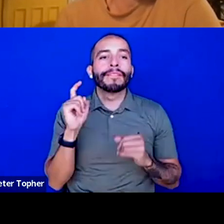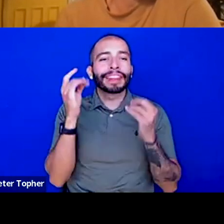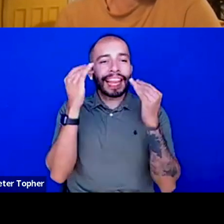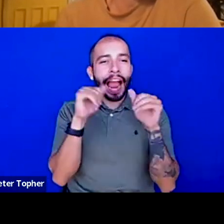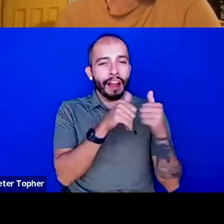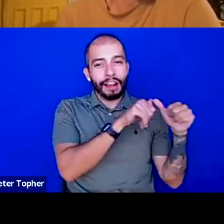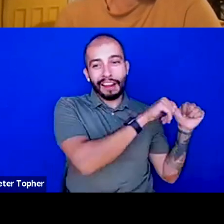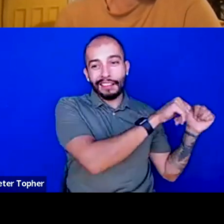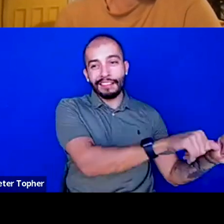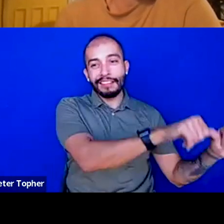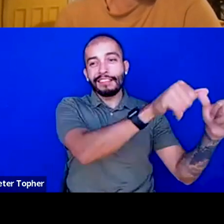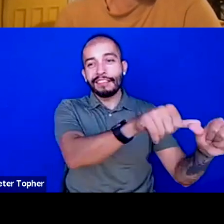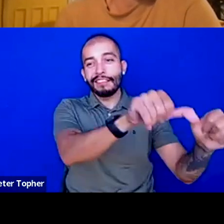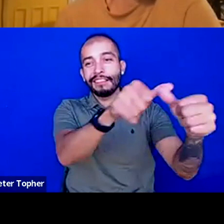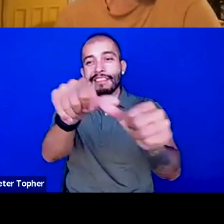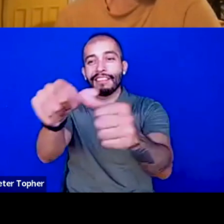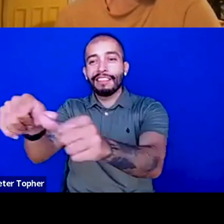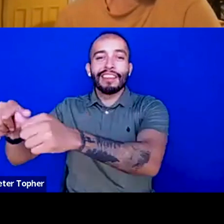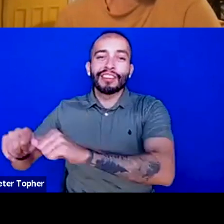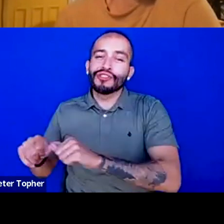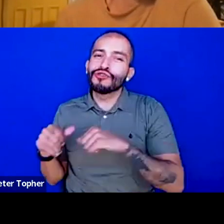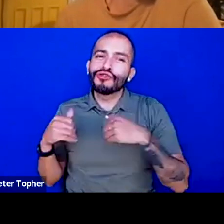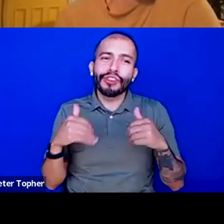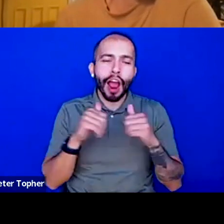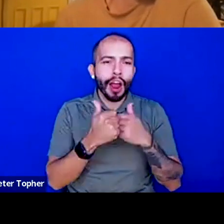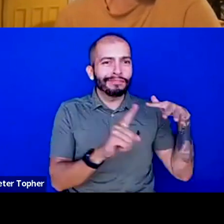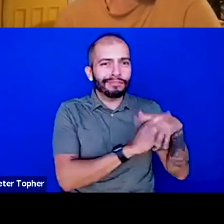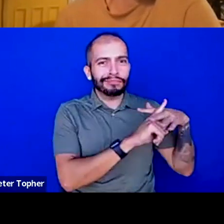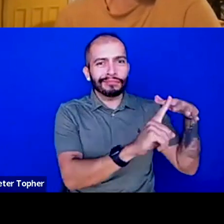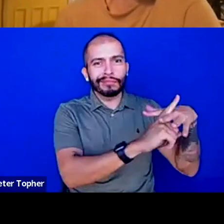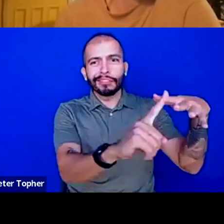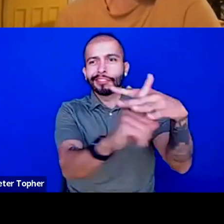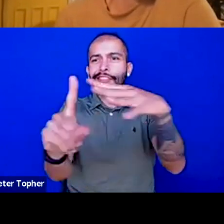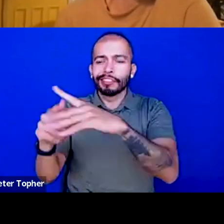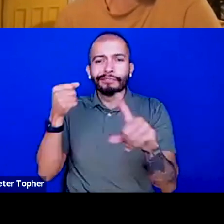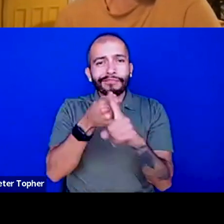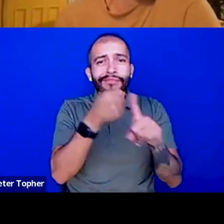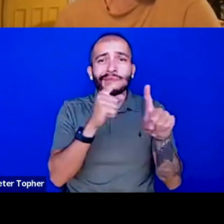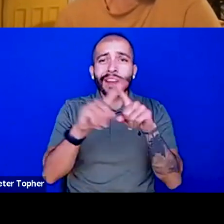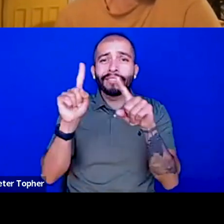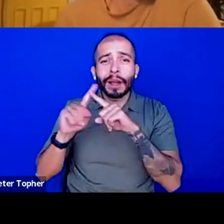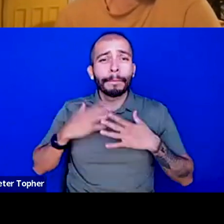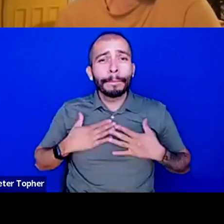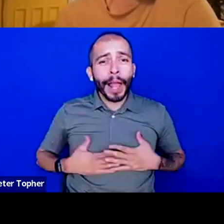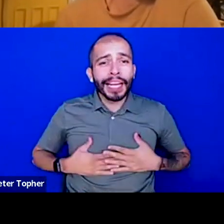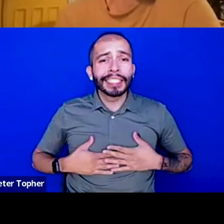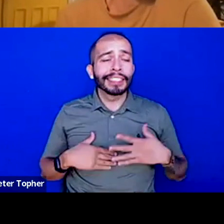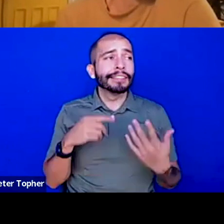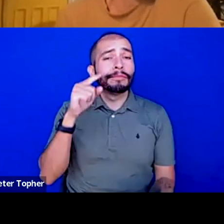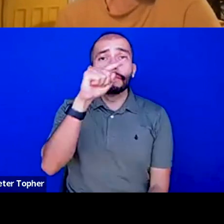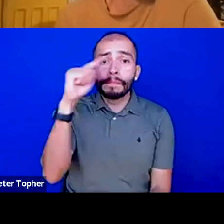differently: Blackness, transness, compounded disabilities, indigeneity,